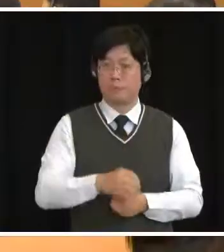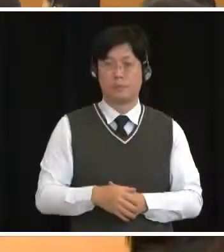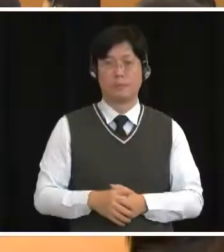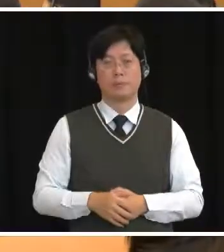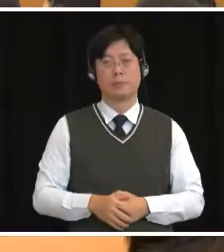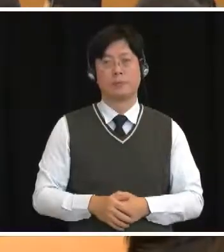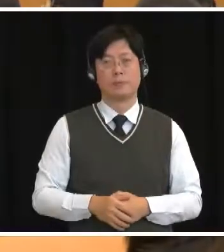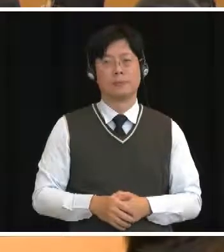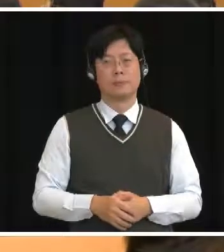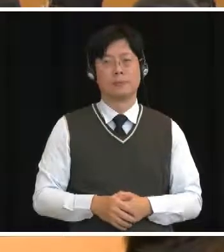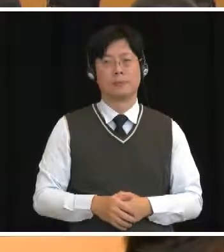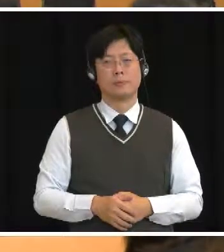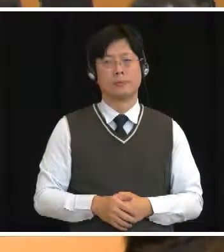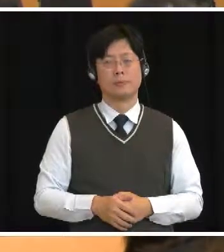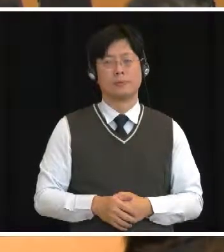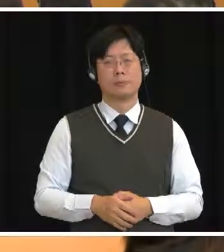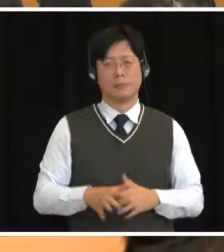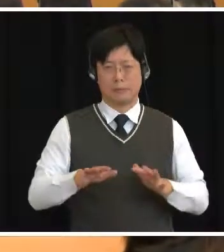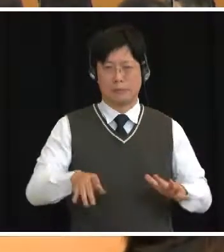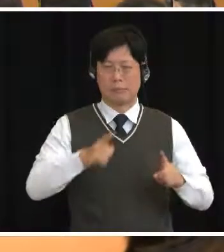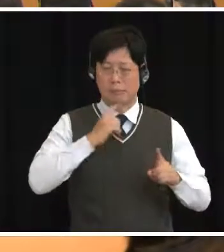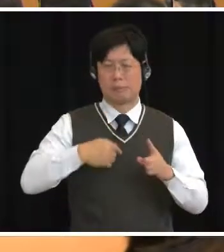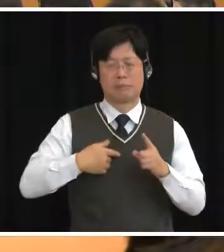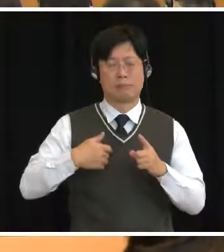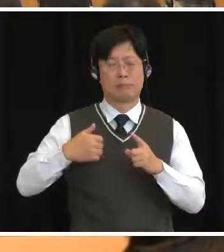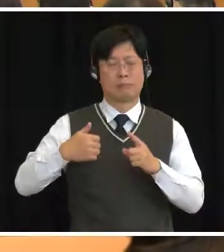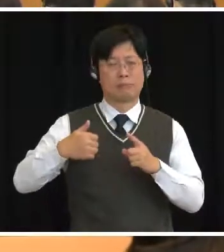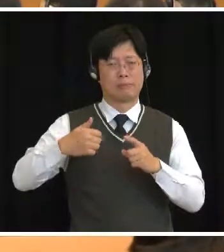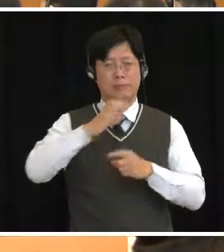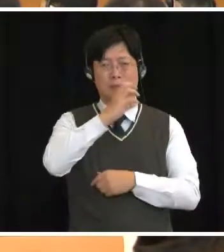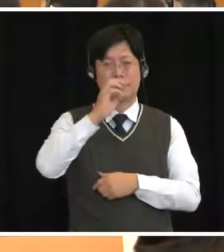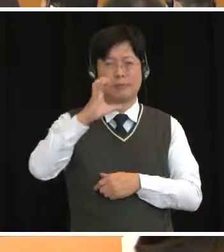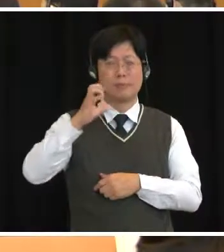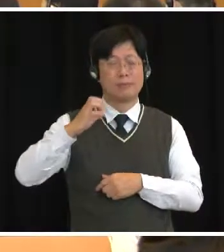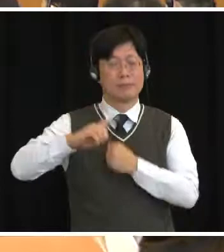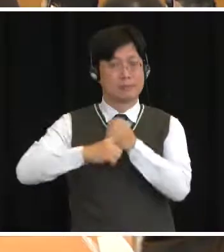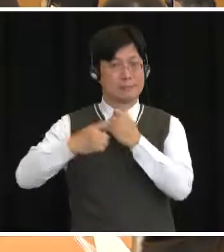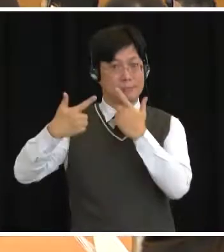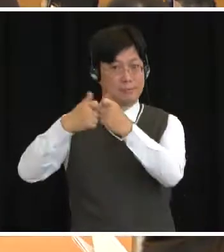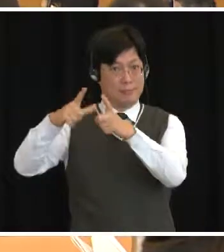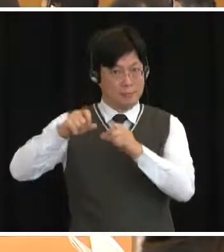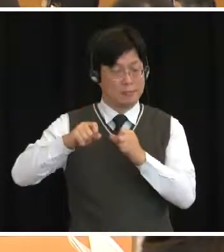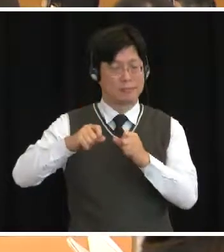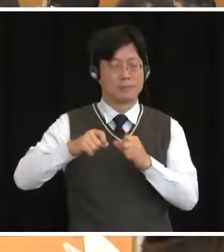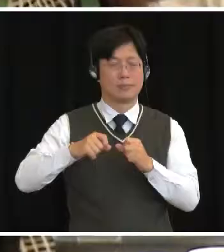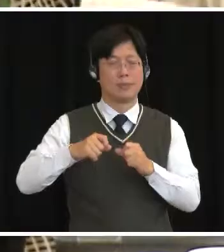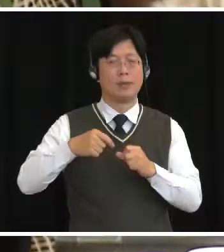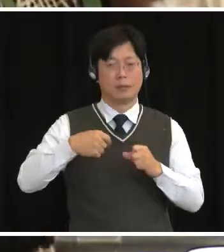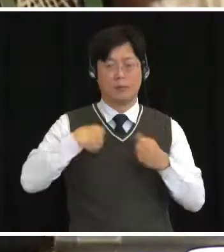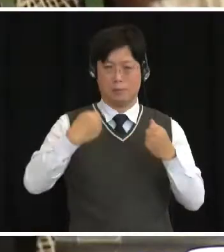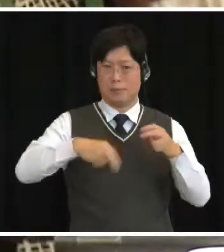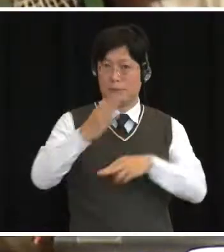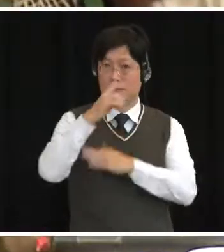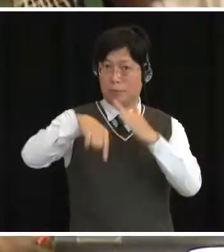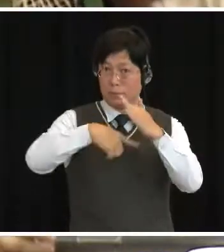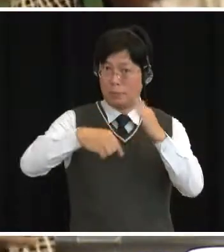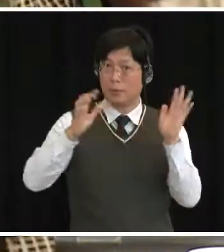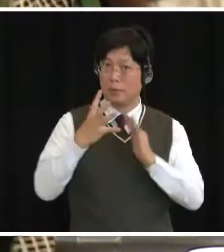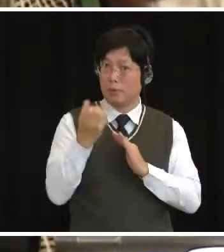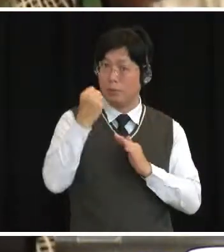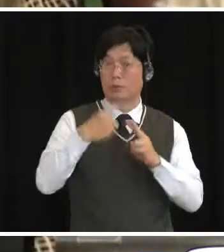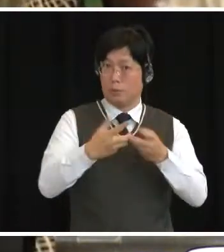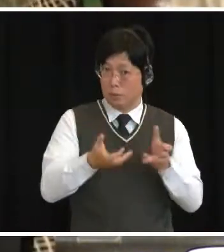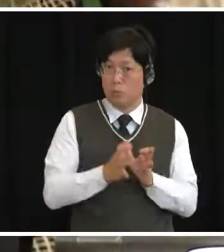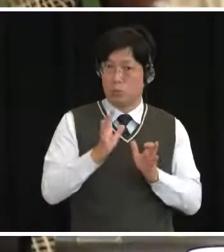And next question is whether children and youth join the process of devising policies. Well, according to